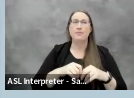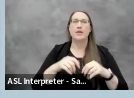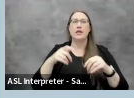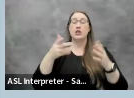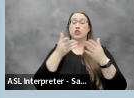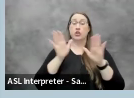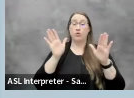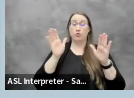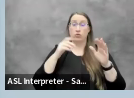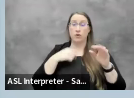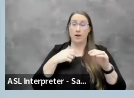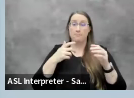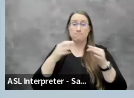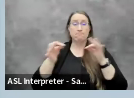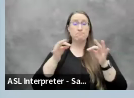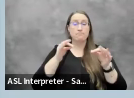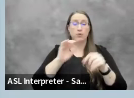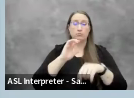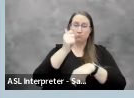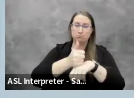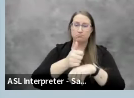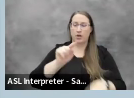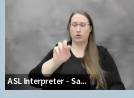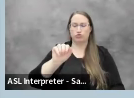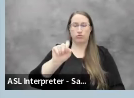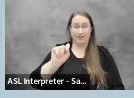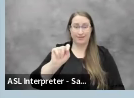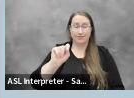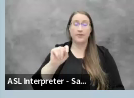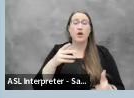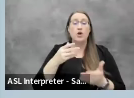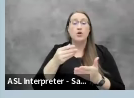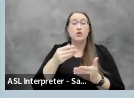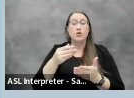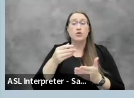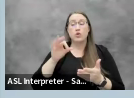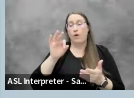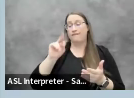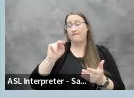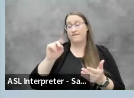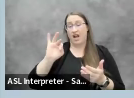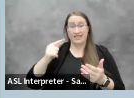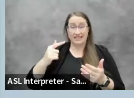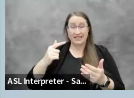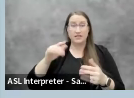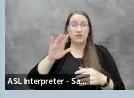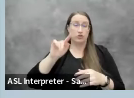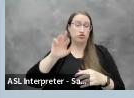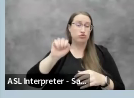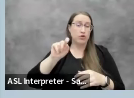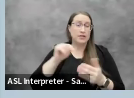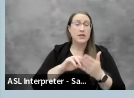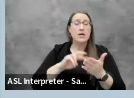talking about you're going to create a trust, and funding your trust means putting most of your